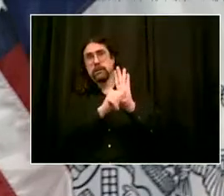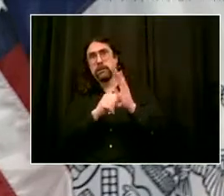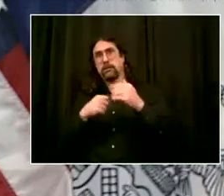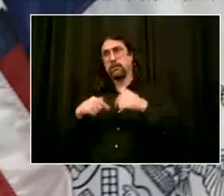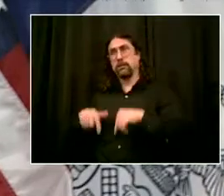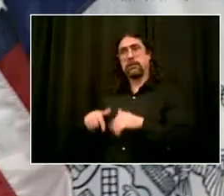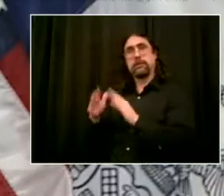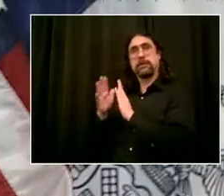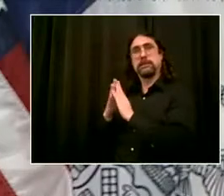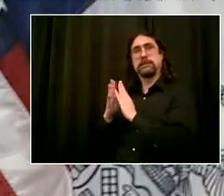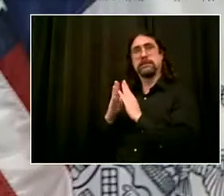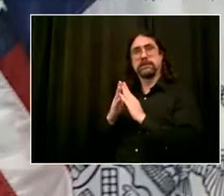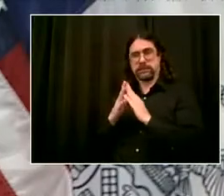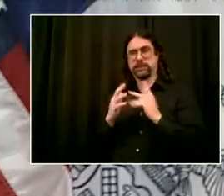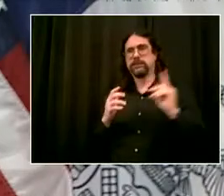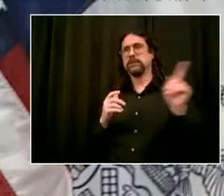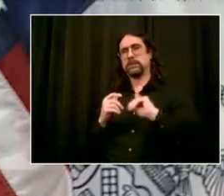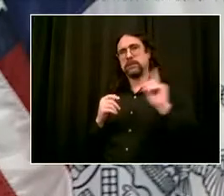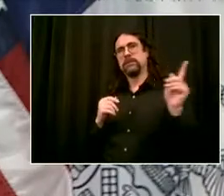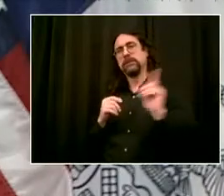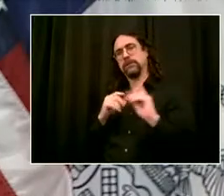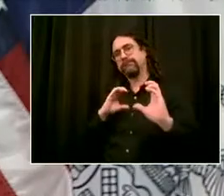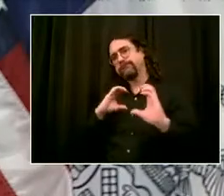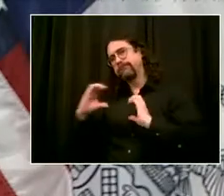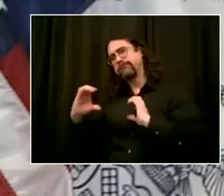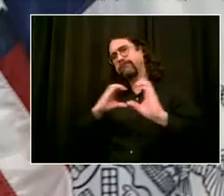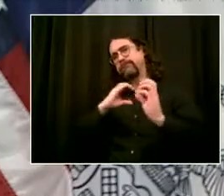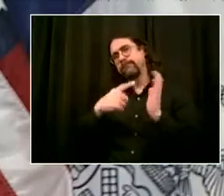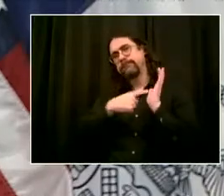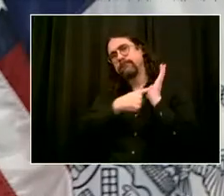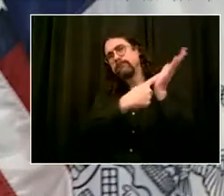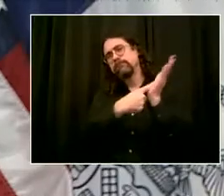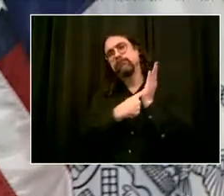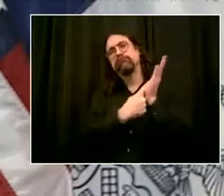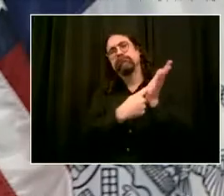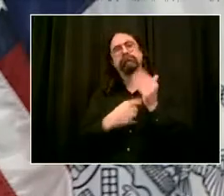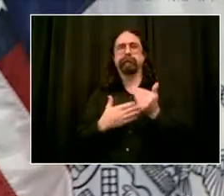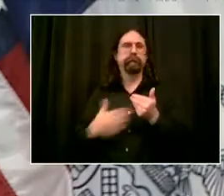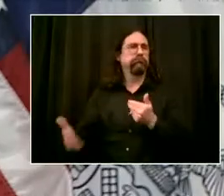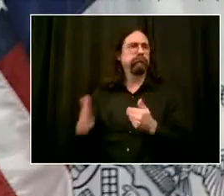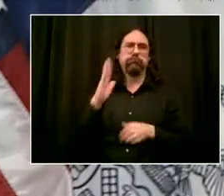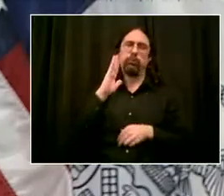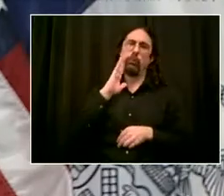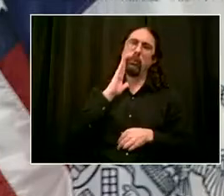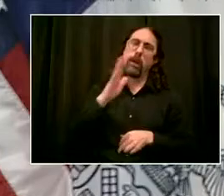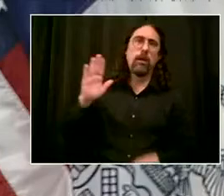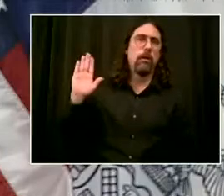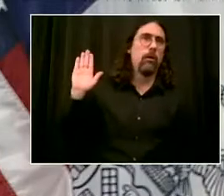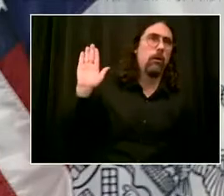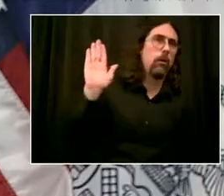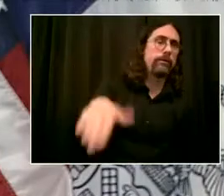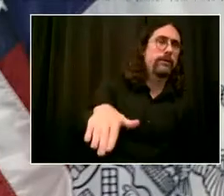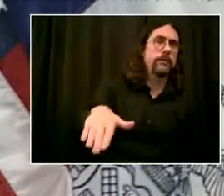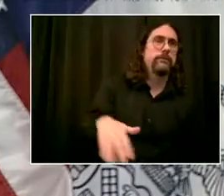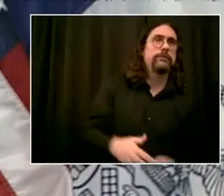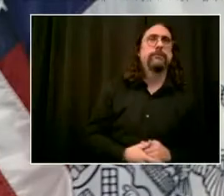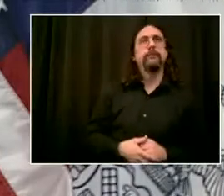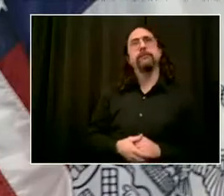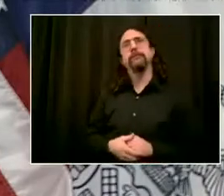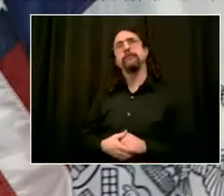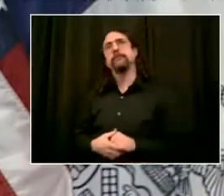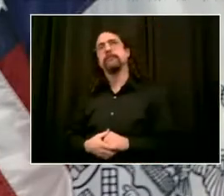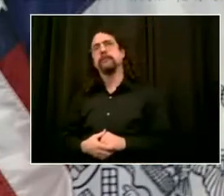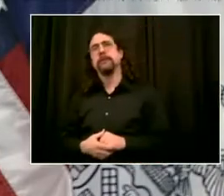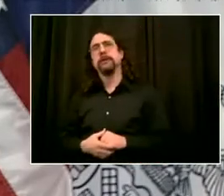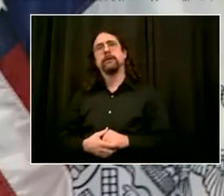need inperson education I couldn't agree with them more so when we come back the first thing we're going to focus on is getting